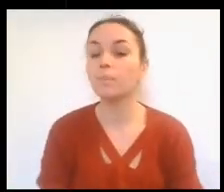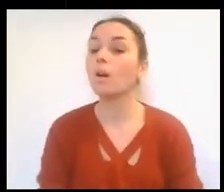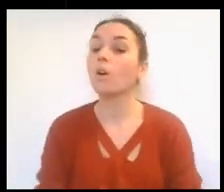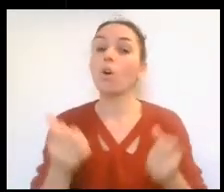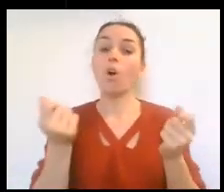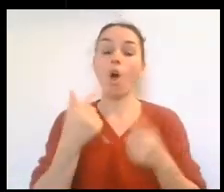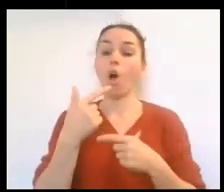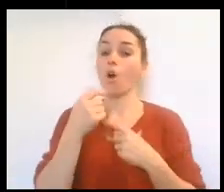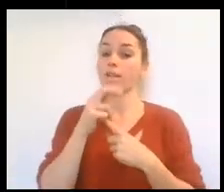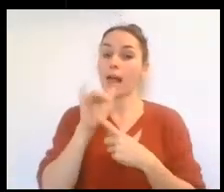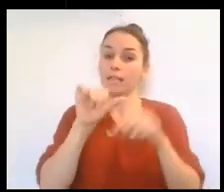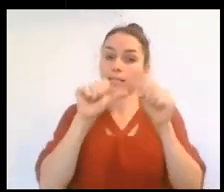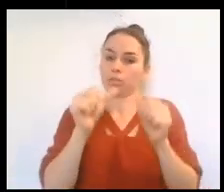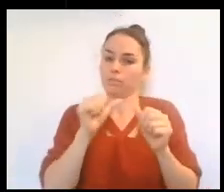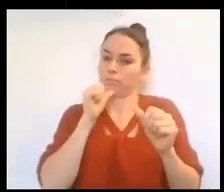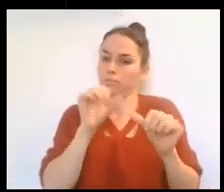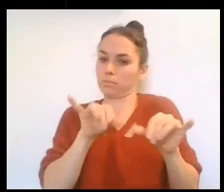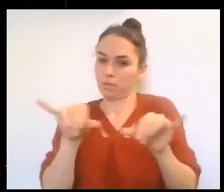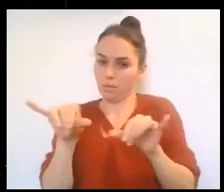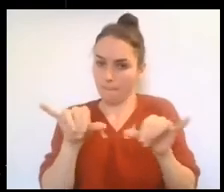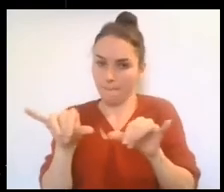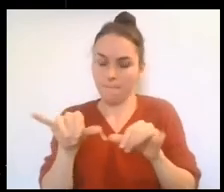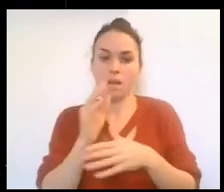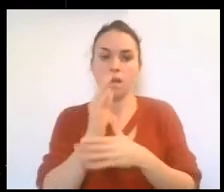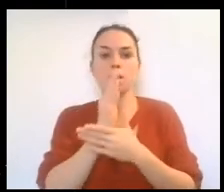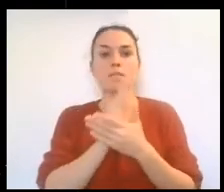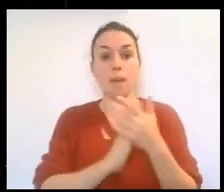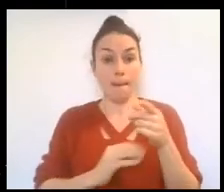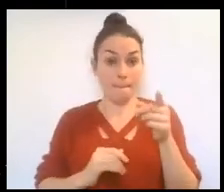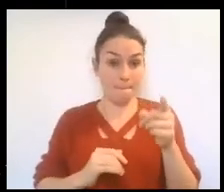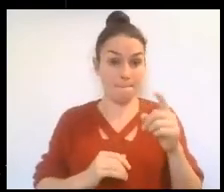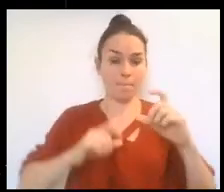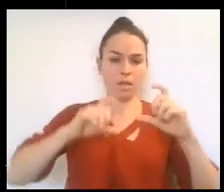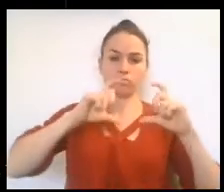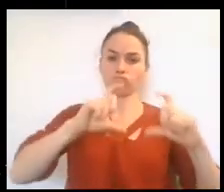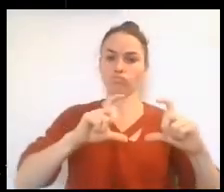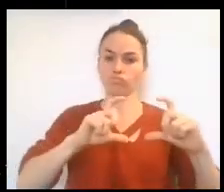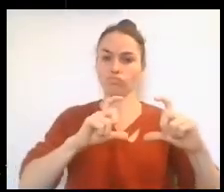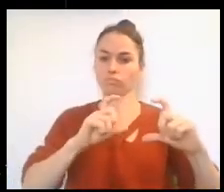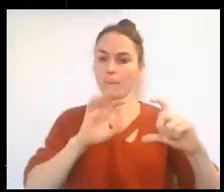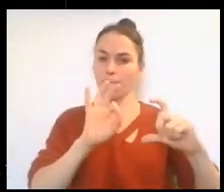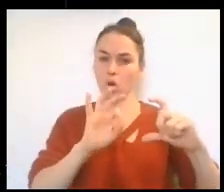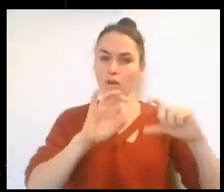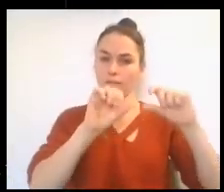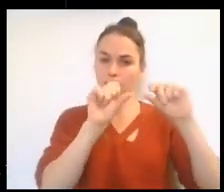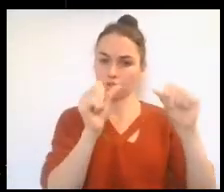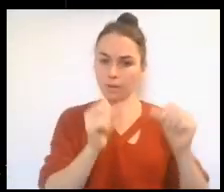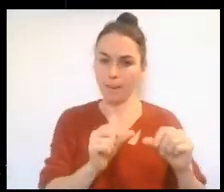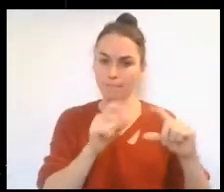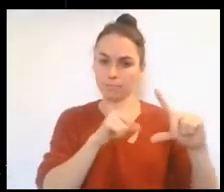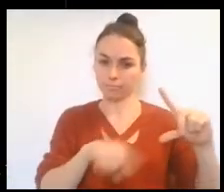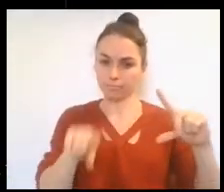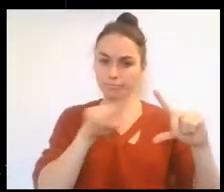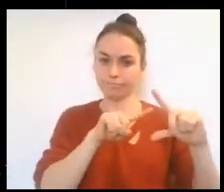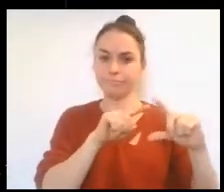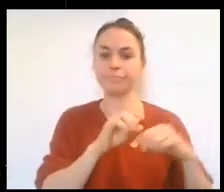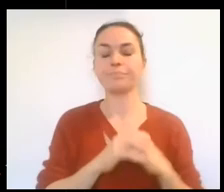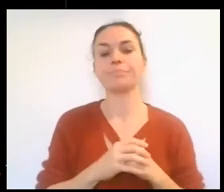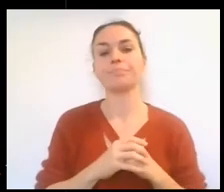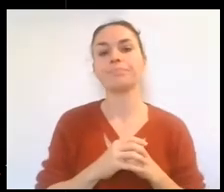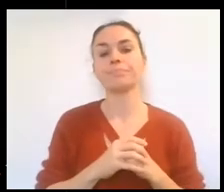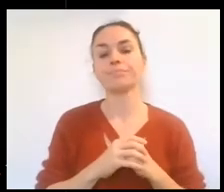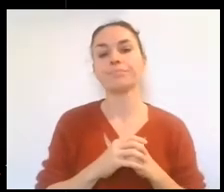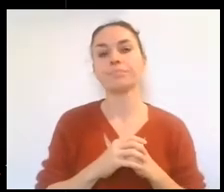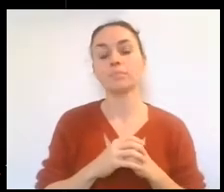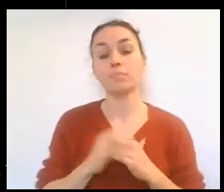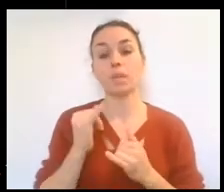have this smooth, round, elliptical appearance. So the last video that I want to show you is